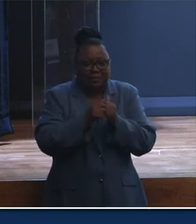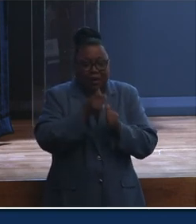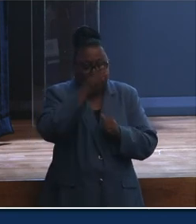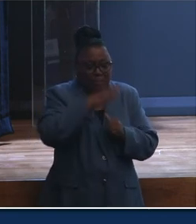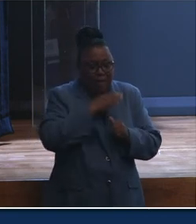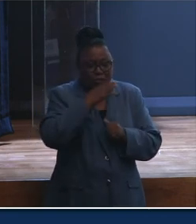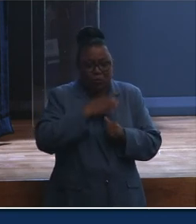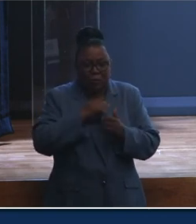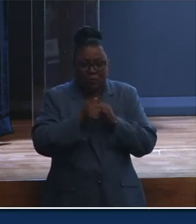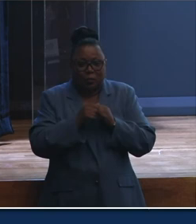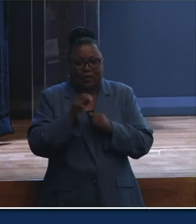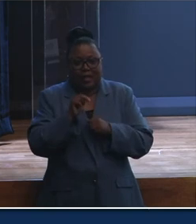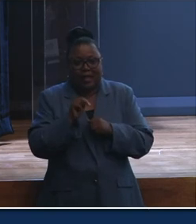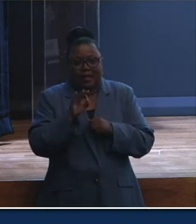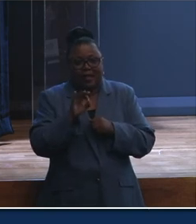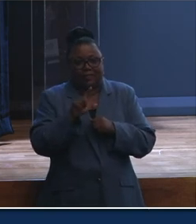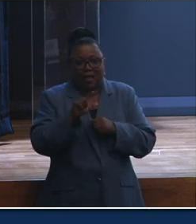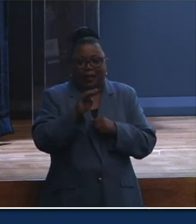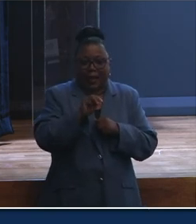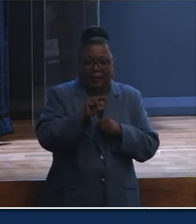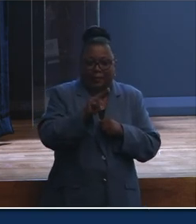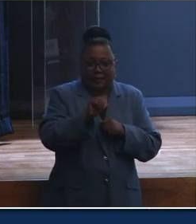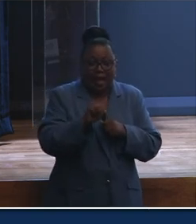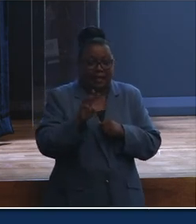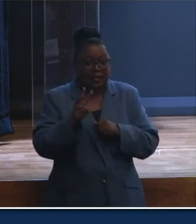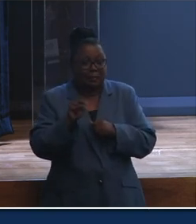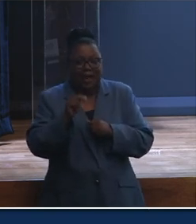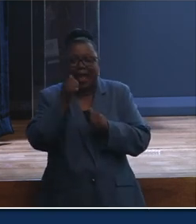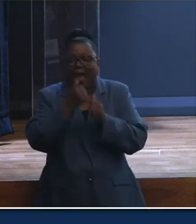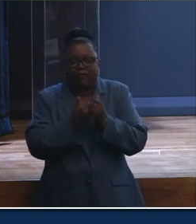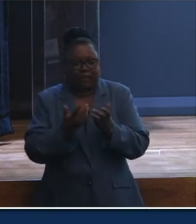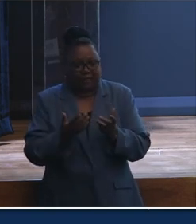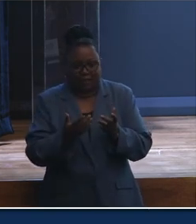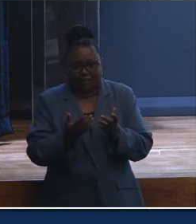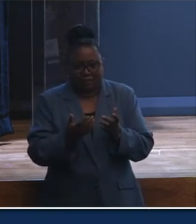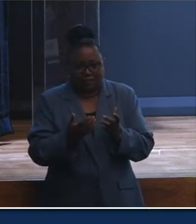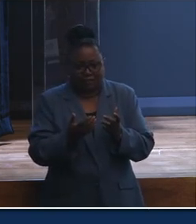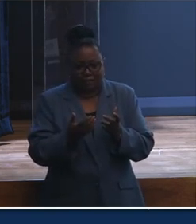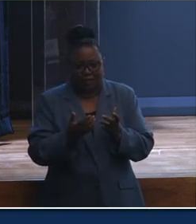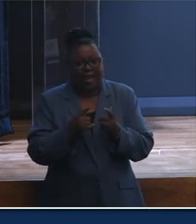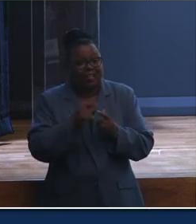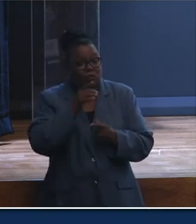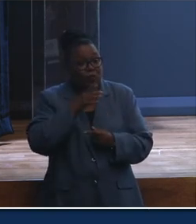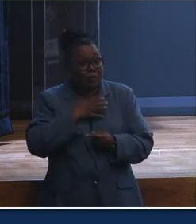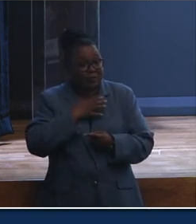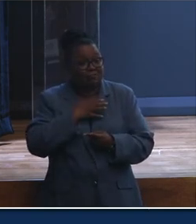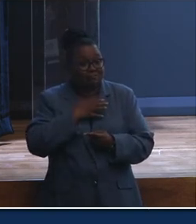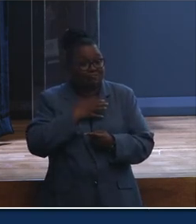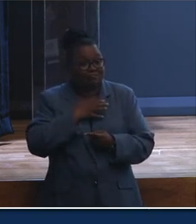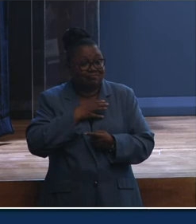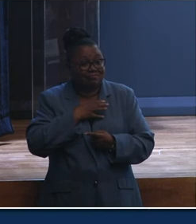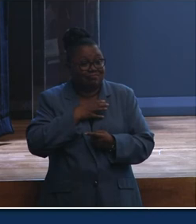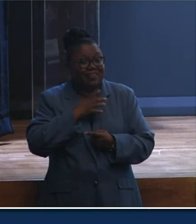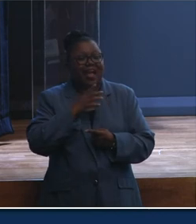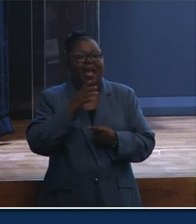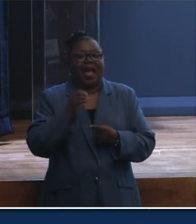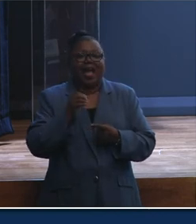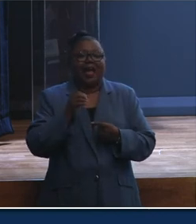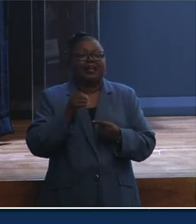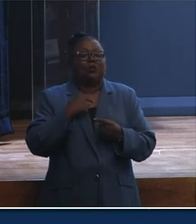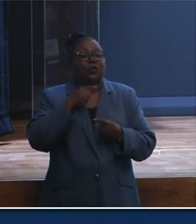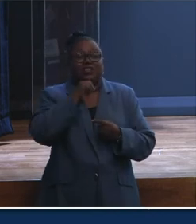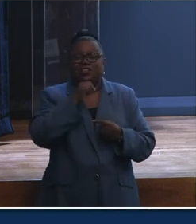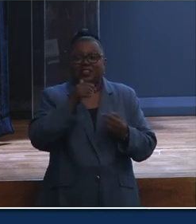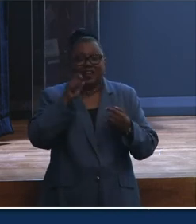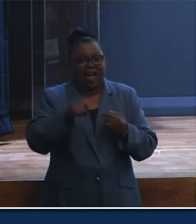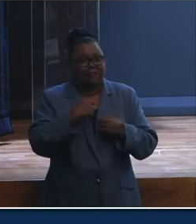men's, women's sports, the NFL, NBA, WNBA, everything, it's women. Mm-hmm. And we